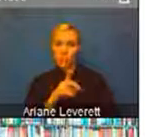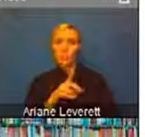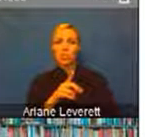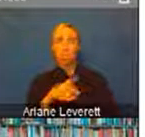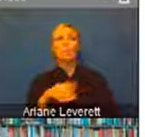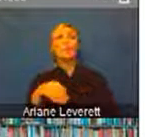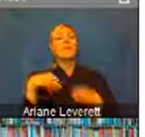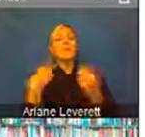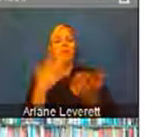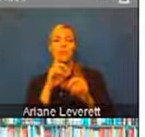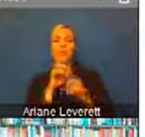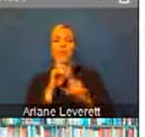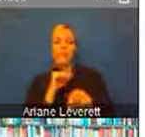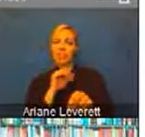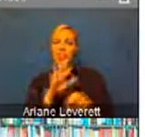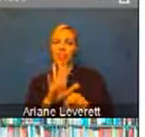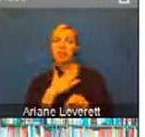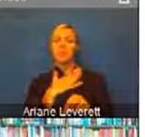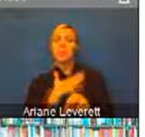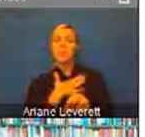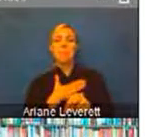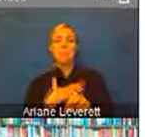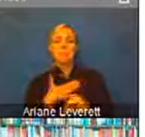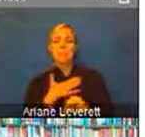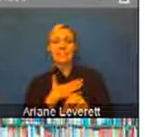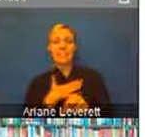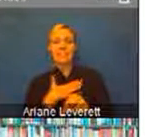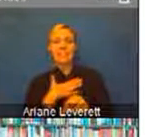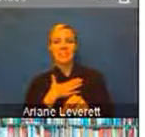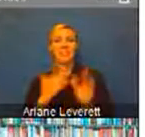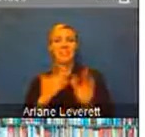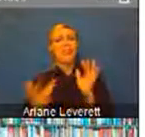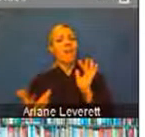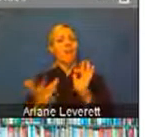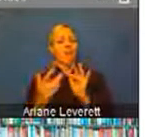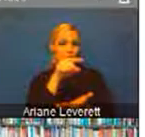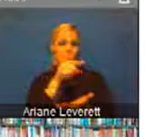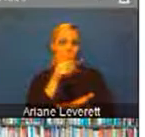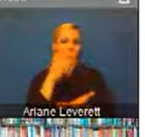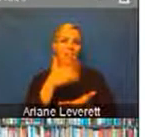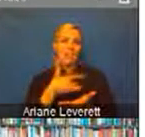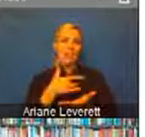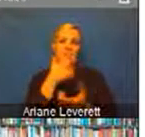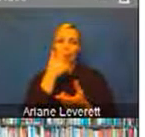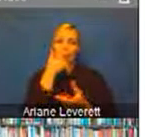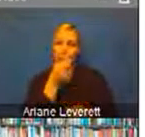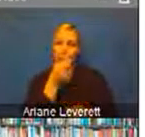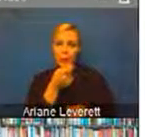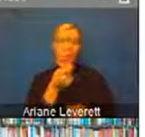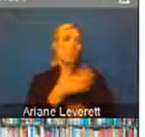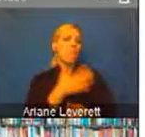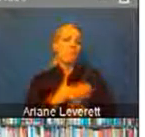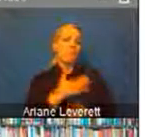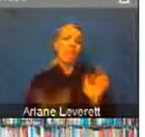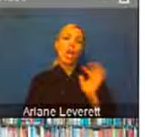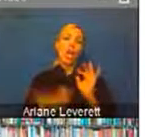Starting from in South Africa, they have White Paper 6 on inclusive education,